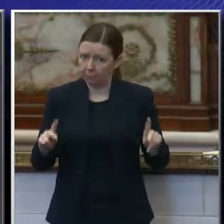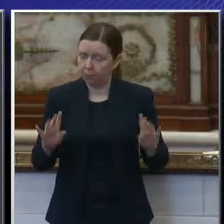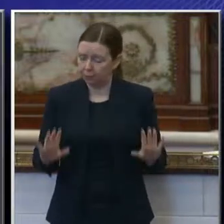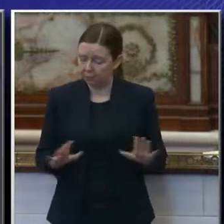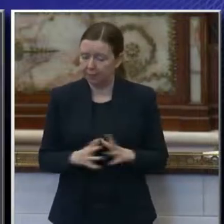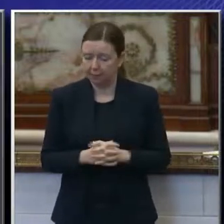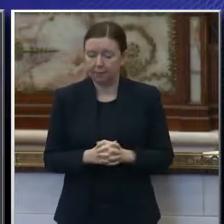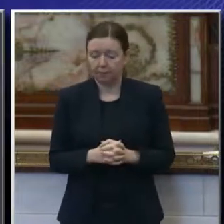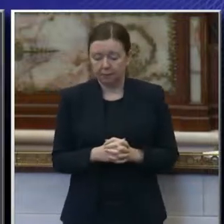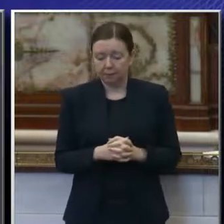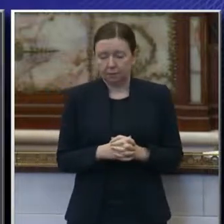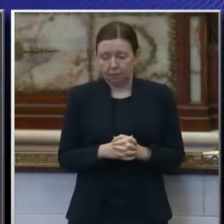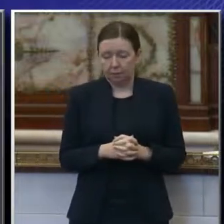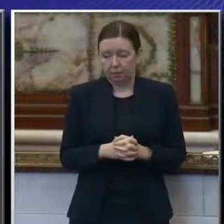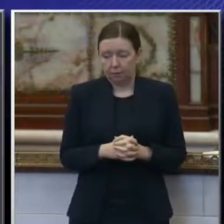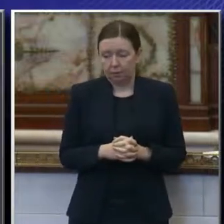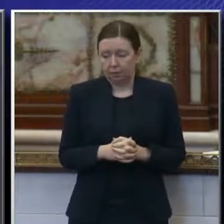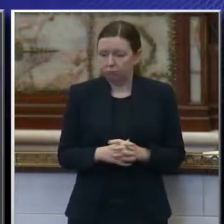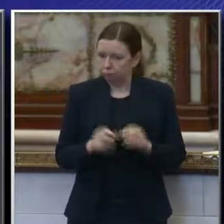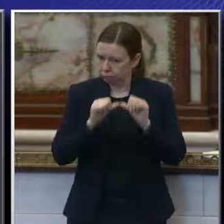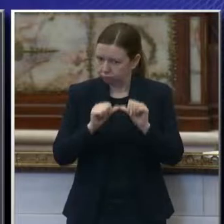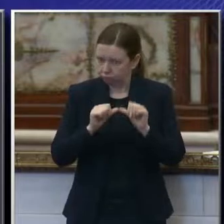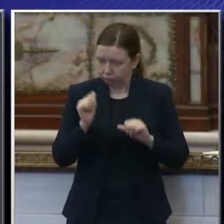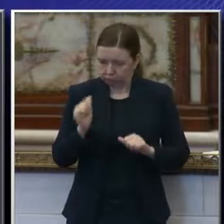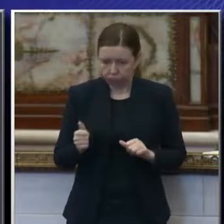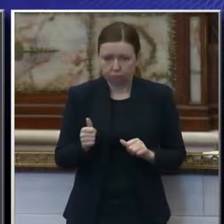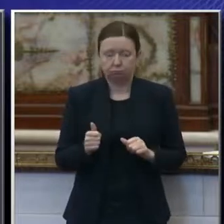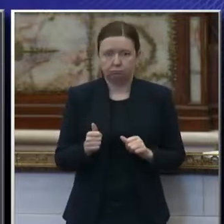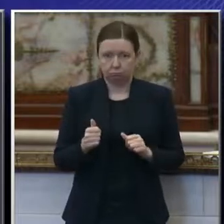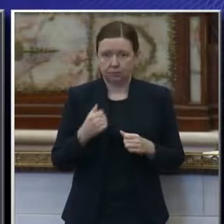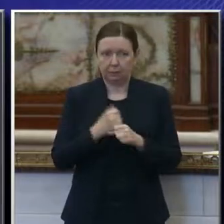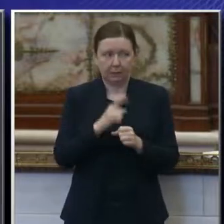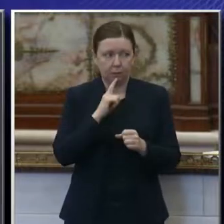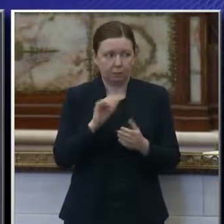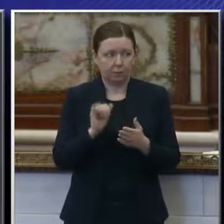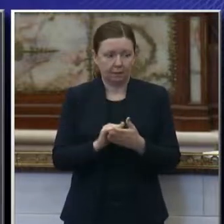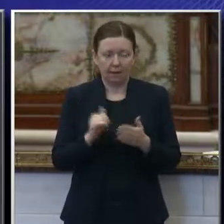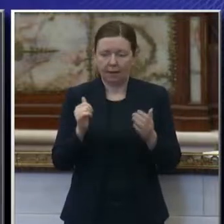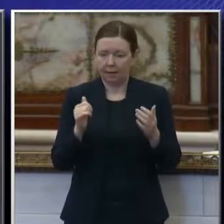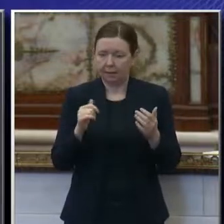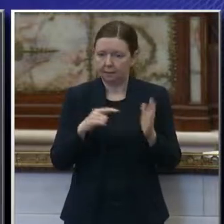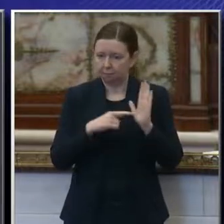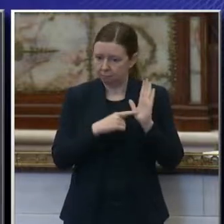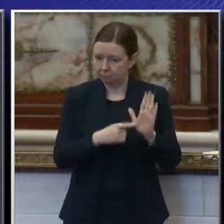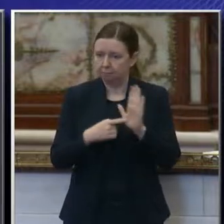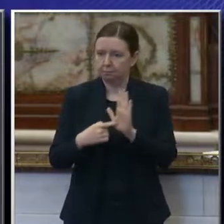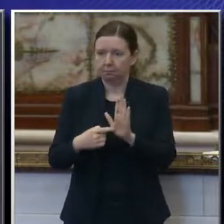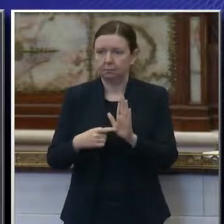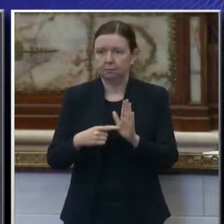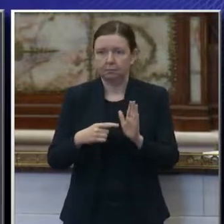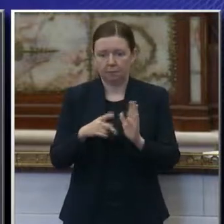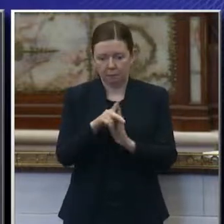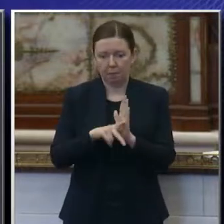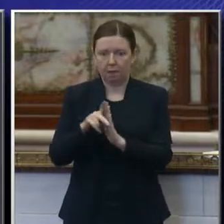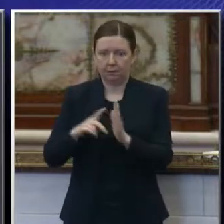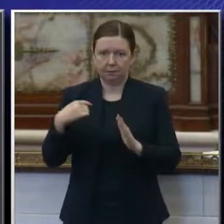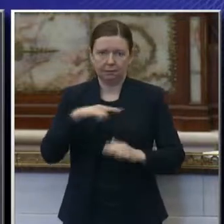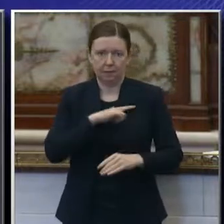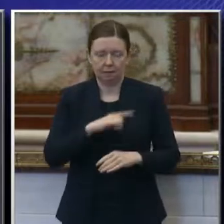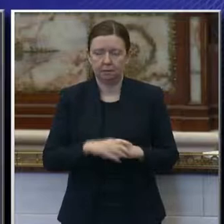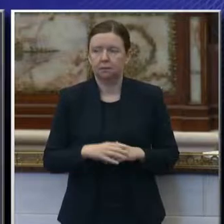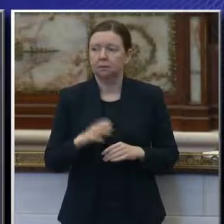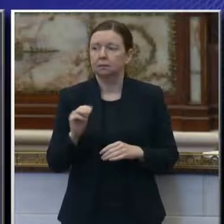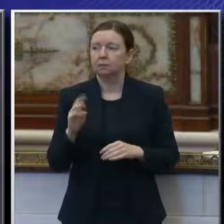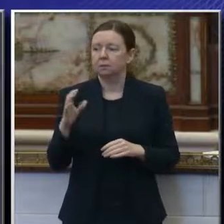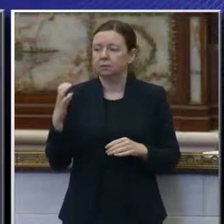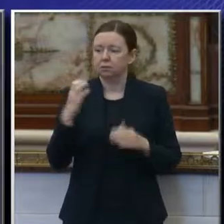you know, keep on the front lines and making sure that it reflects the goals and policies of this body. So, Mr. Chairman,